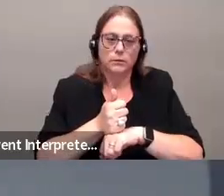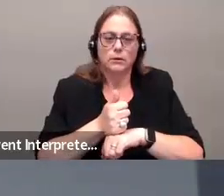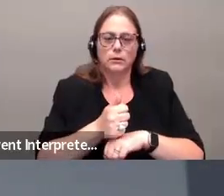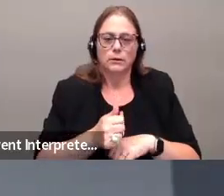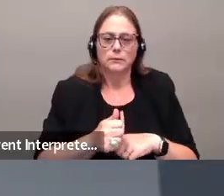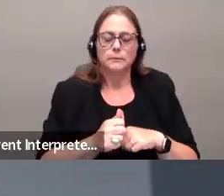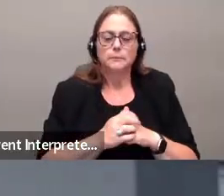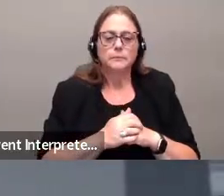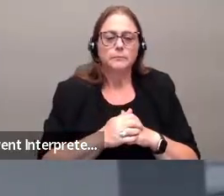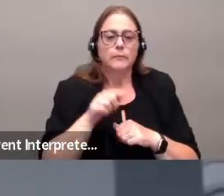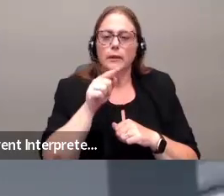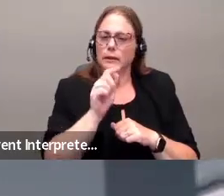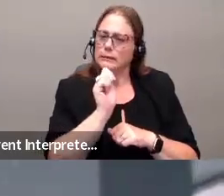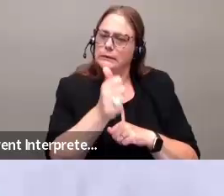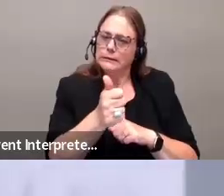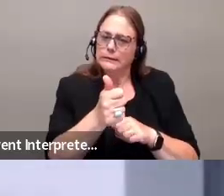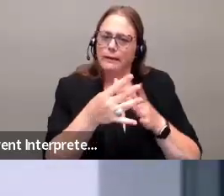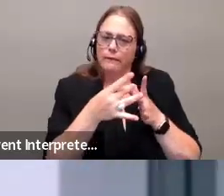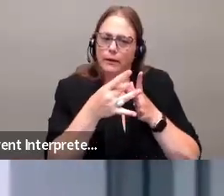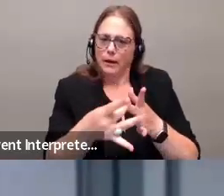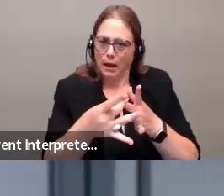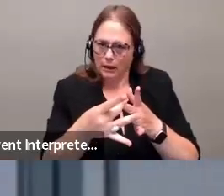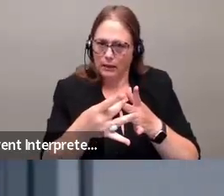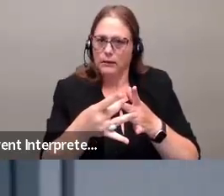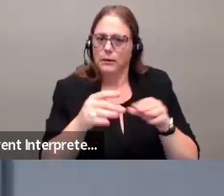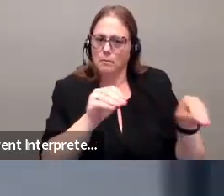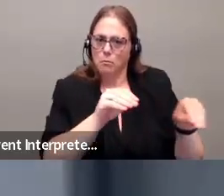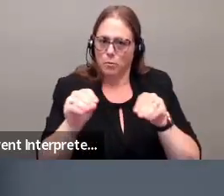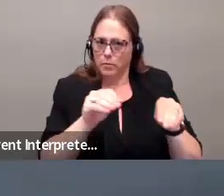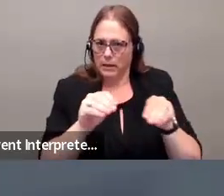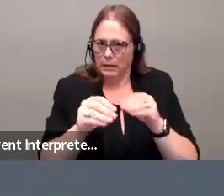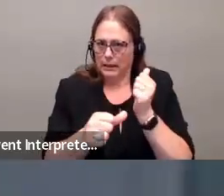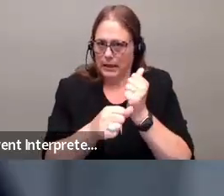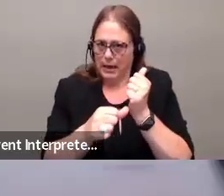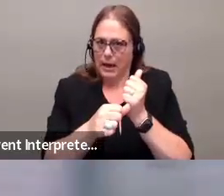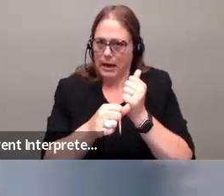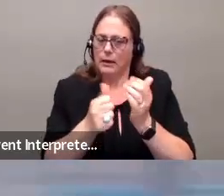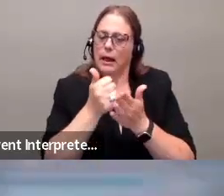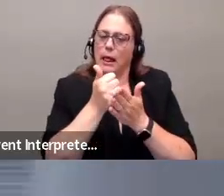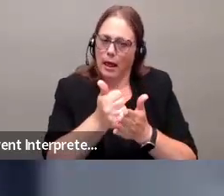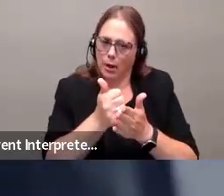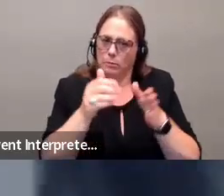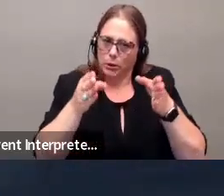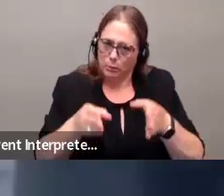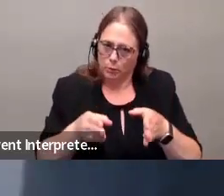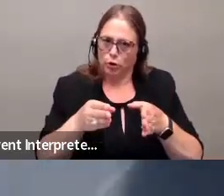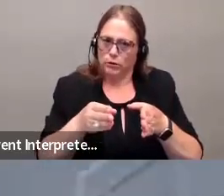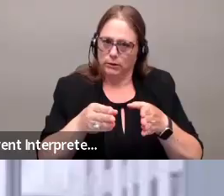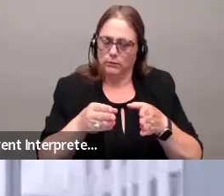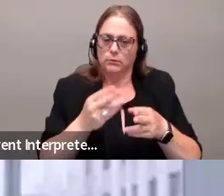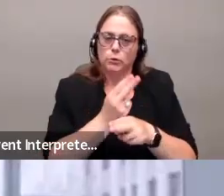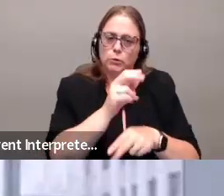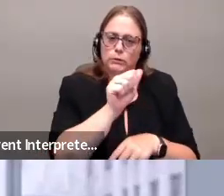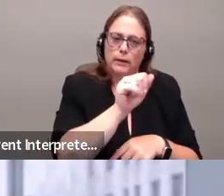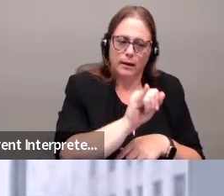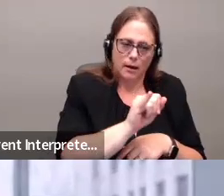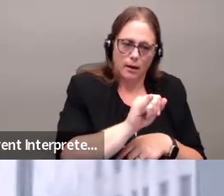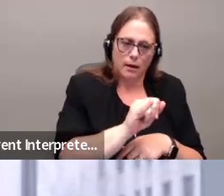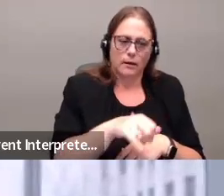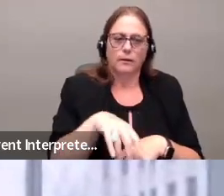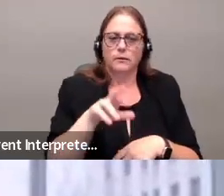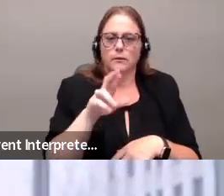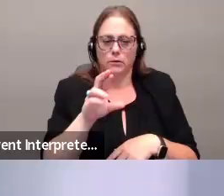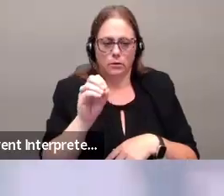self-guided mobility aid that simply guides the person. We use AI and robotics to guide the